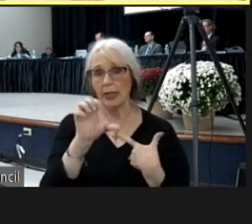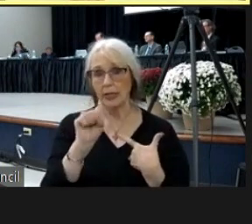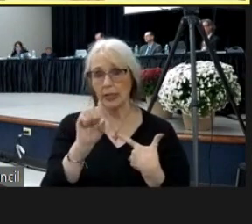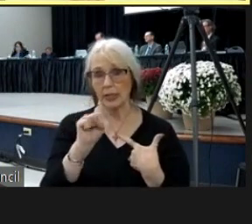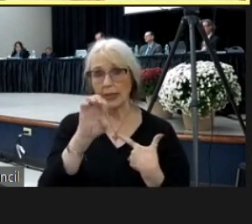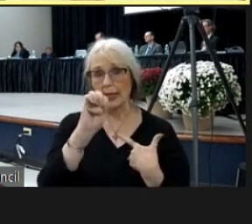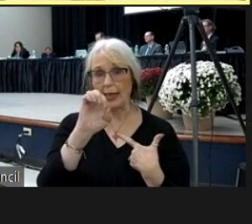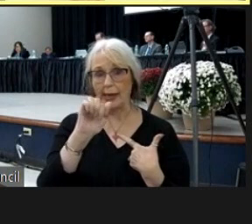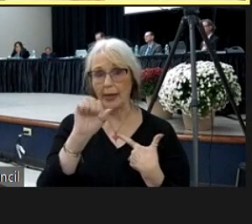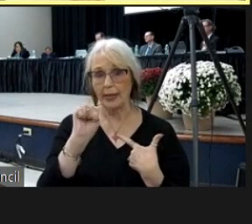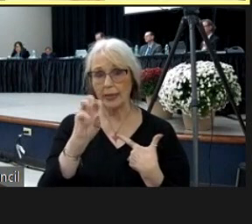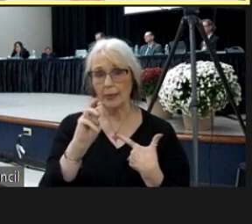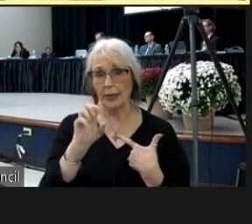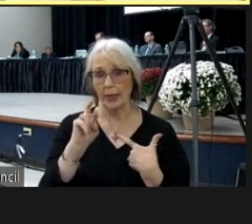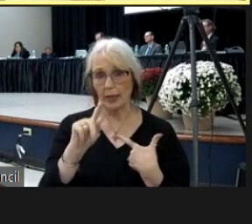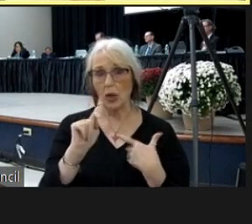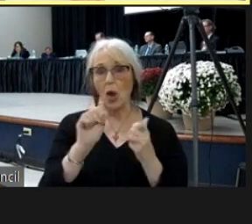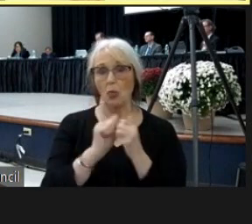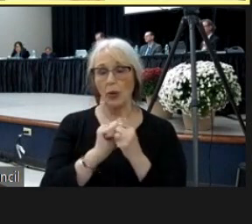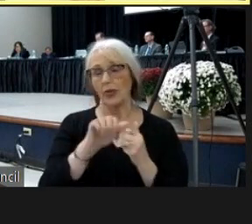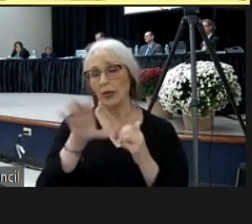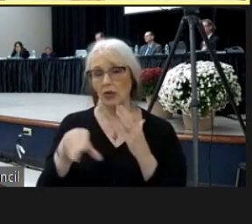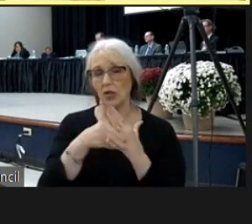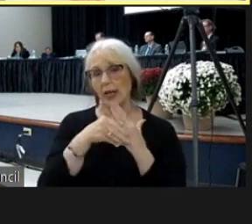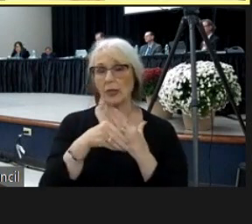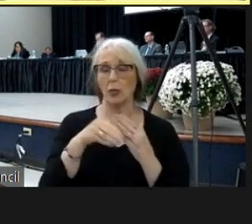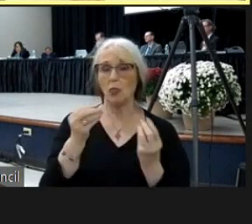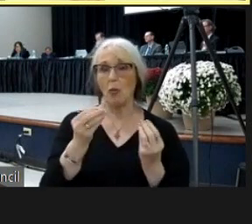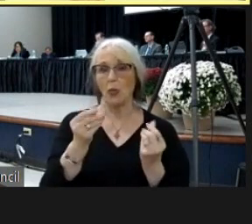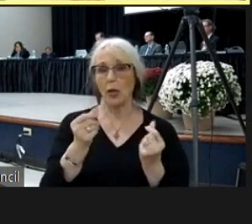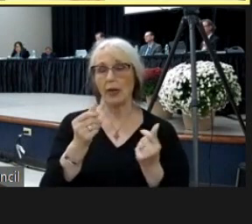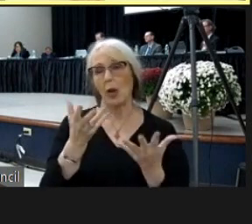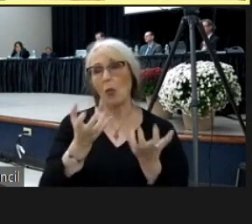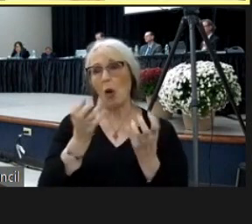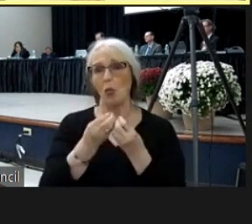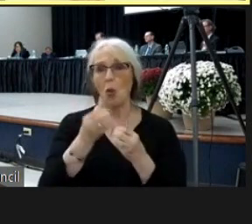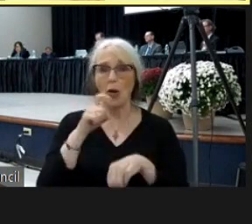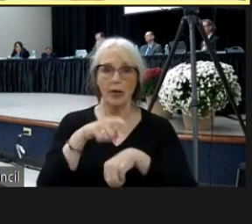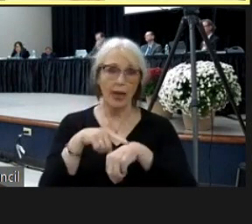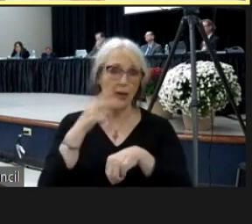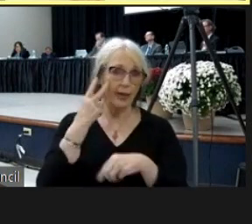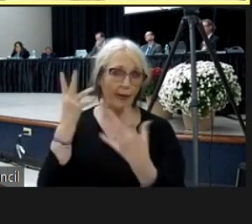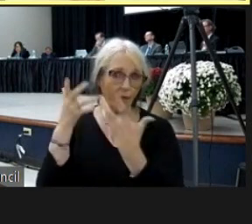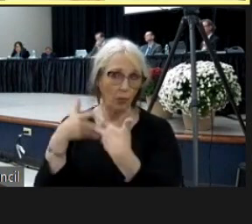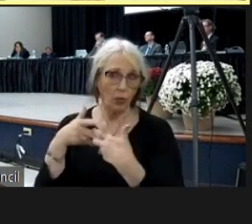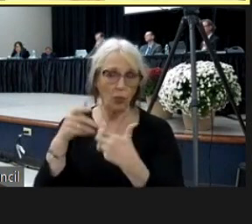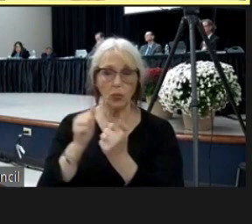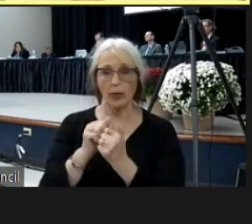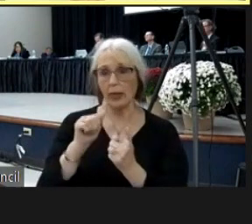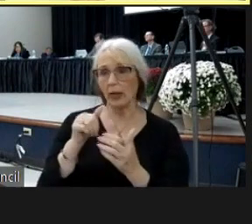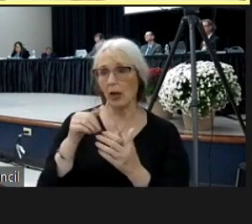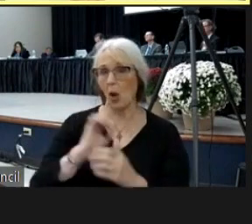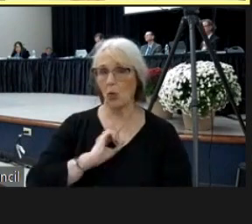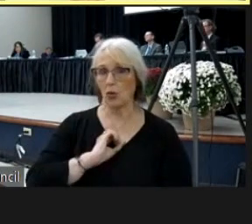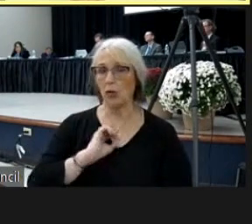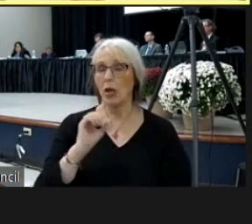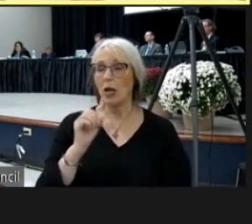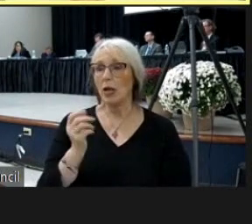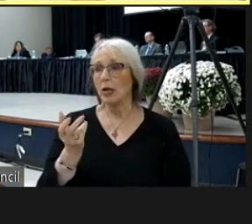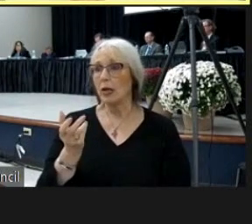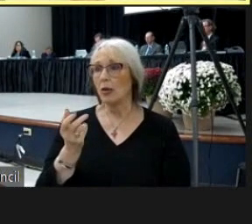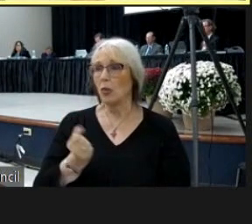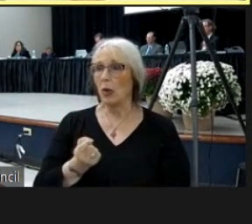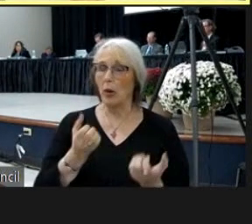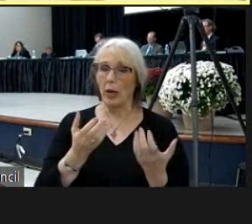easement with an adjacent property owner, and they wanted some more time to see if they could work that out with the adjacent owner. So we are